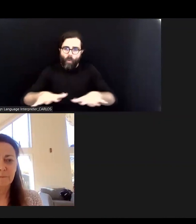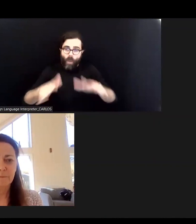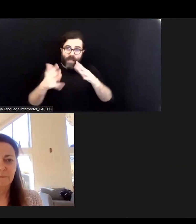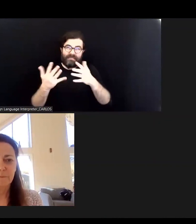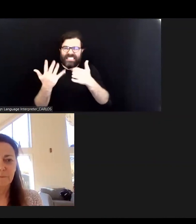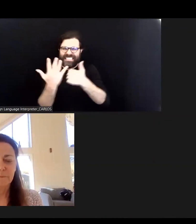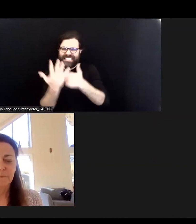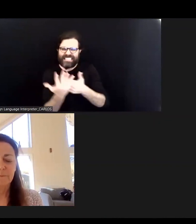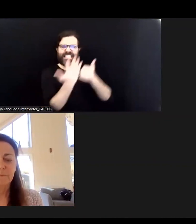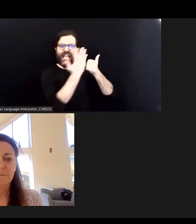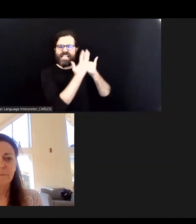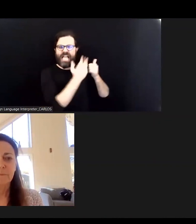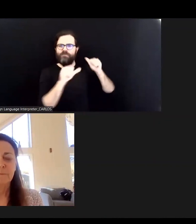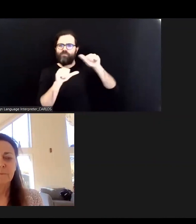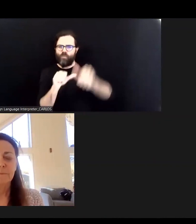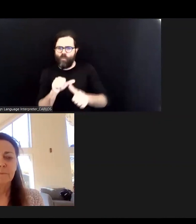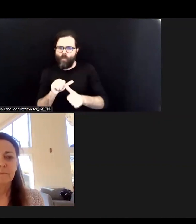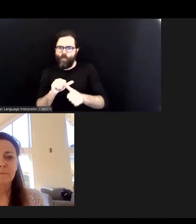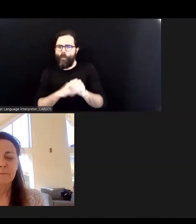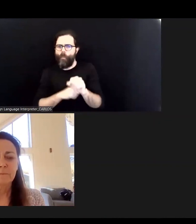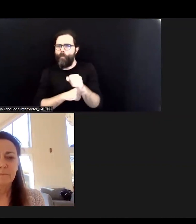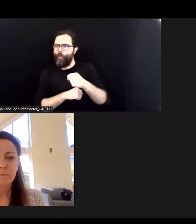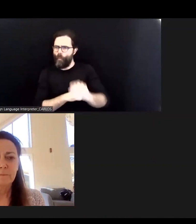Budget accessibility, budget